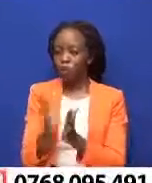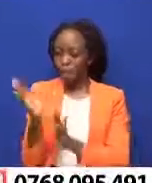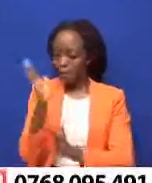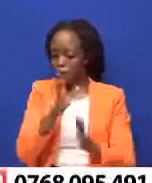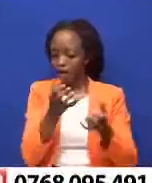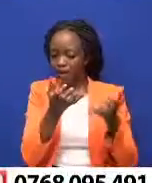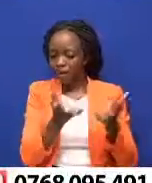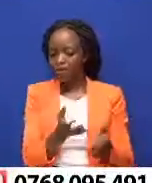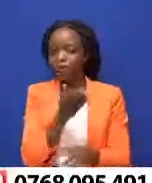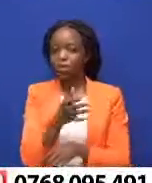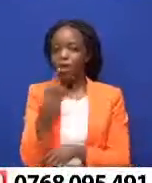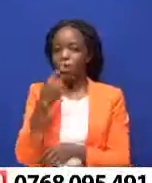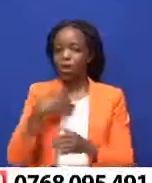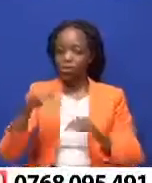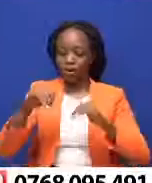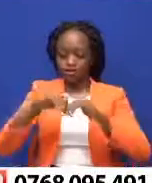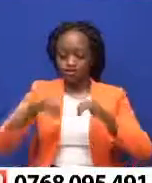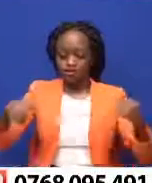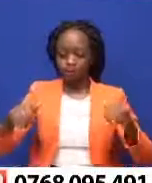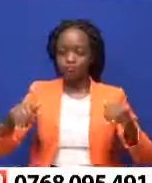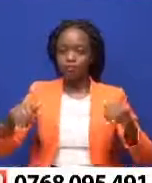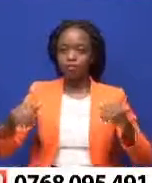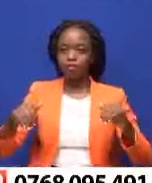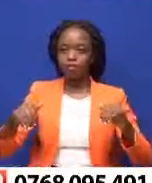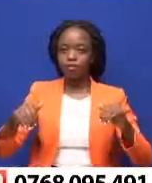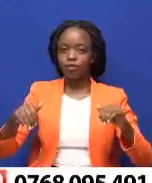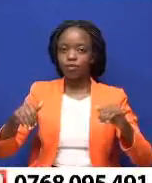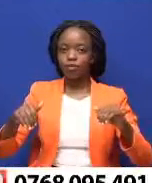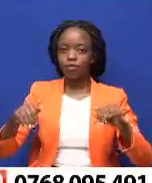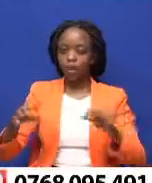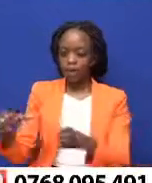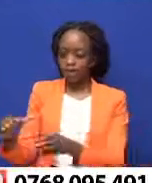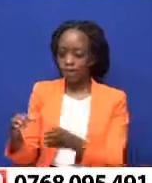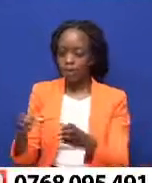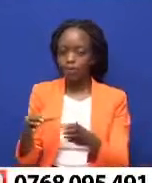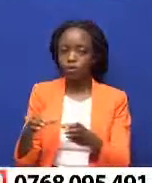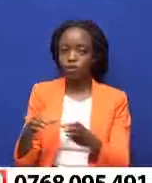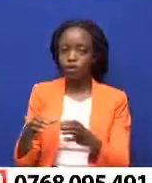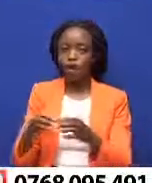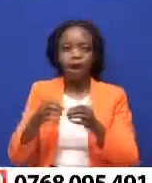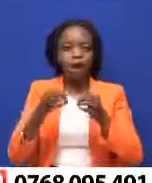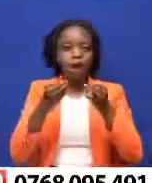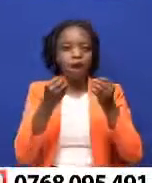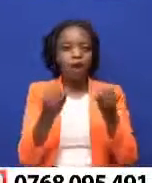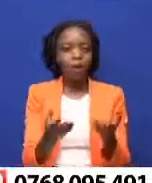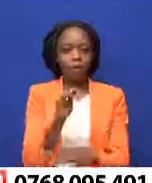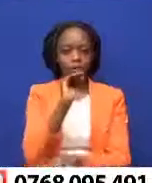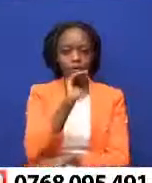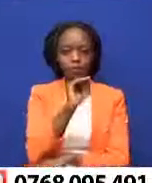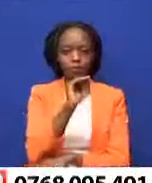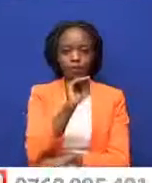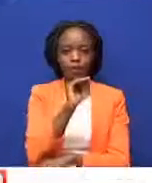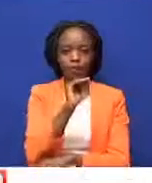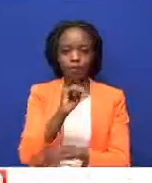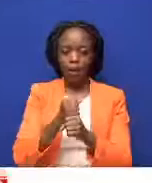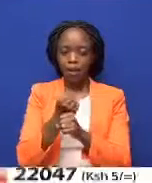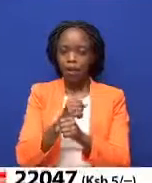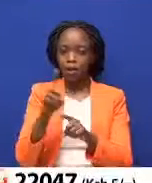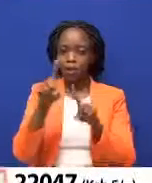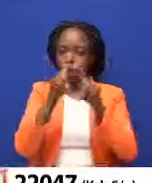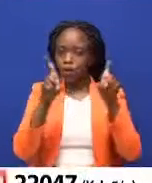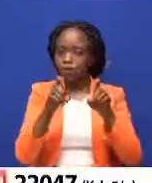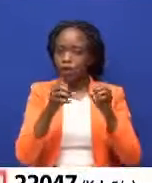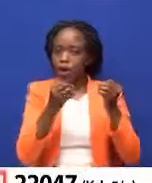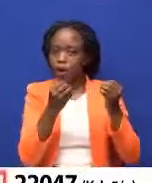outside who want to divide this party. Which but begs we are the saying question, them, which begs the question them, how please, much as of a party, which begs the question how much of